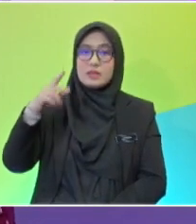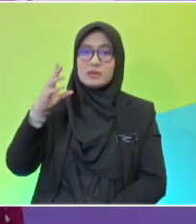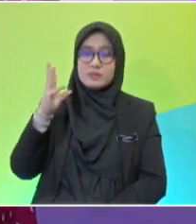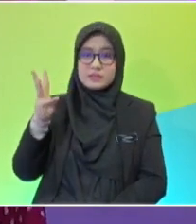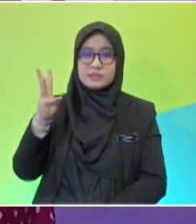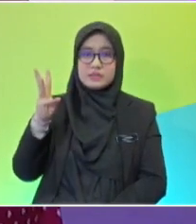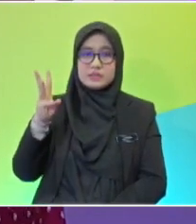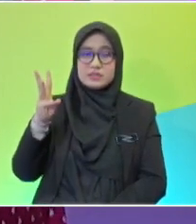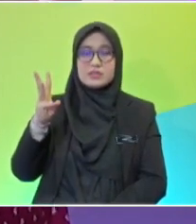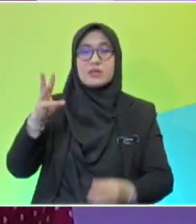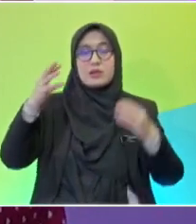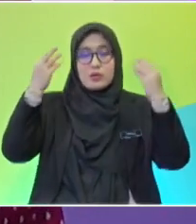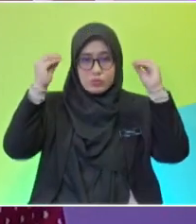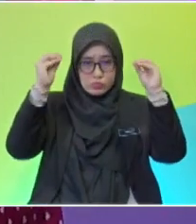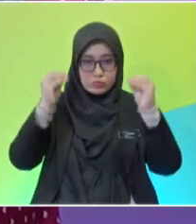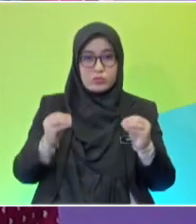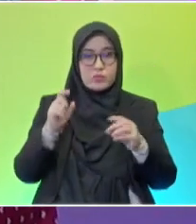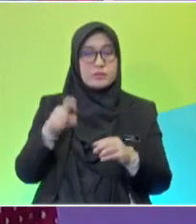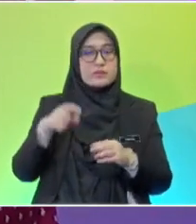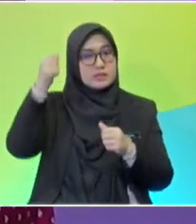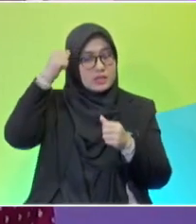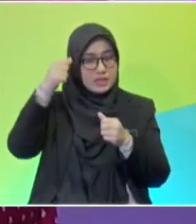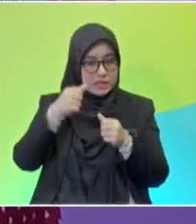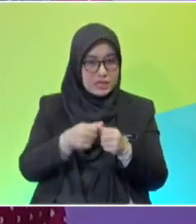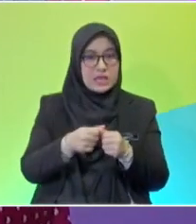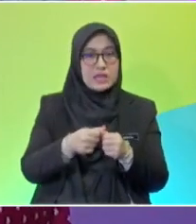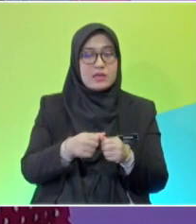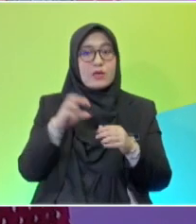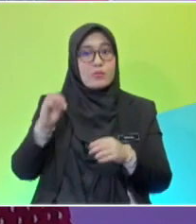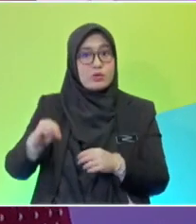be able to help their friends. Look